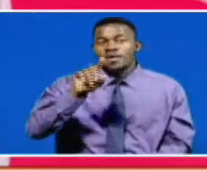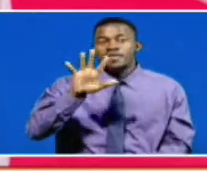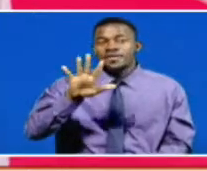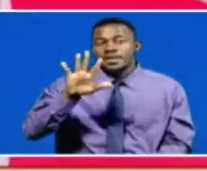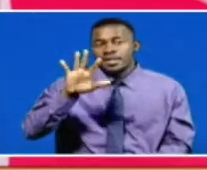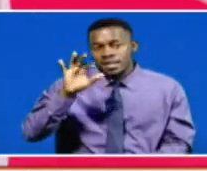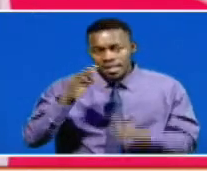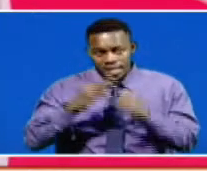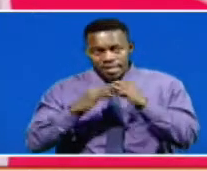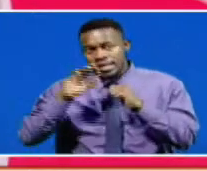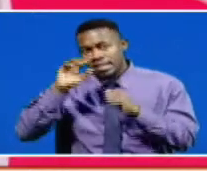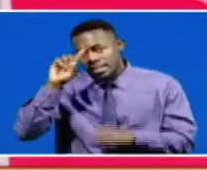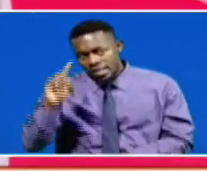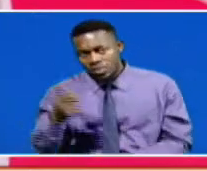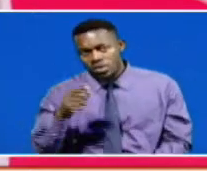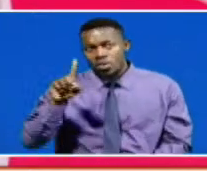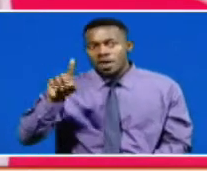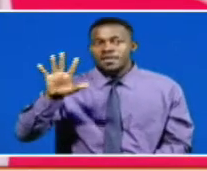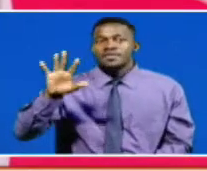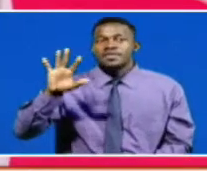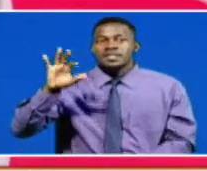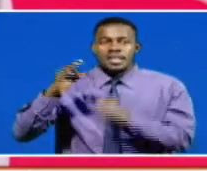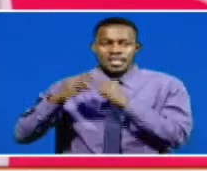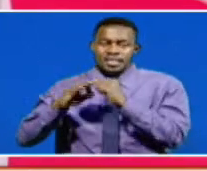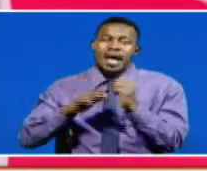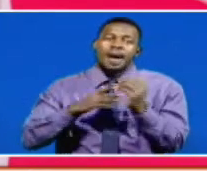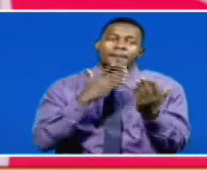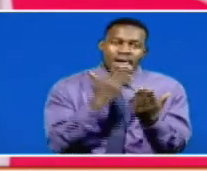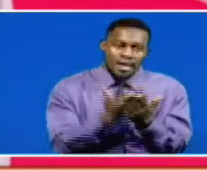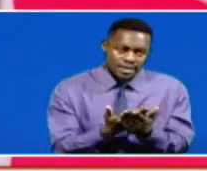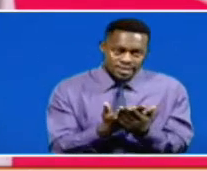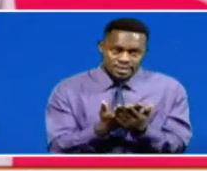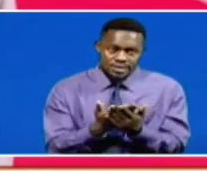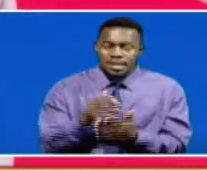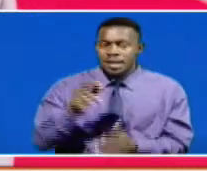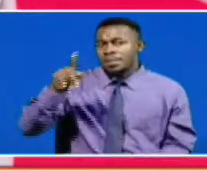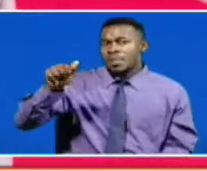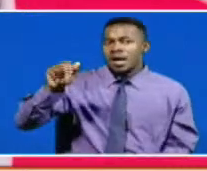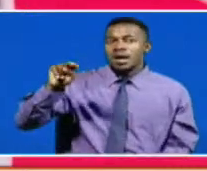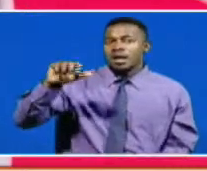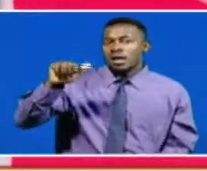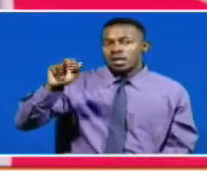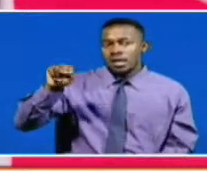158,741 and the capacity is 480. Pangani Girls,